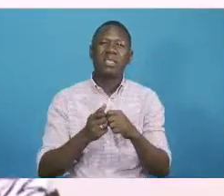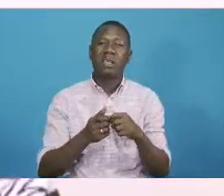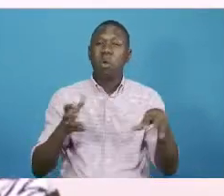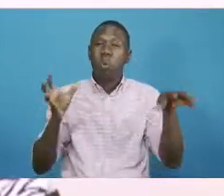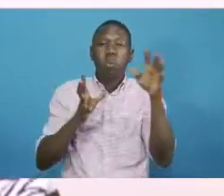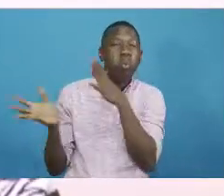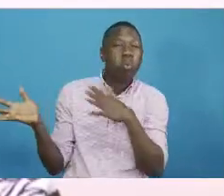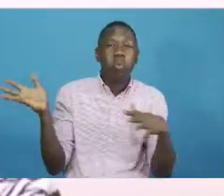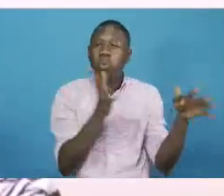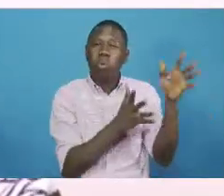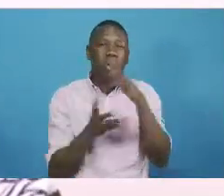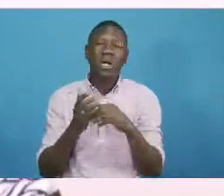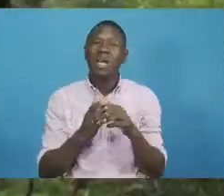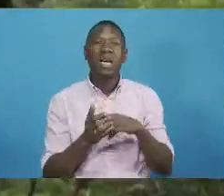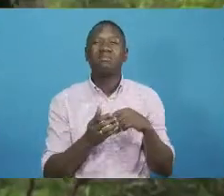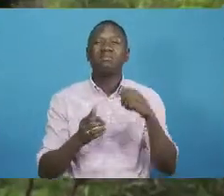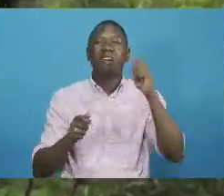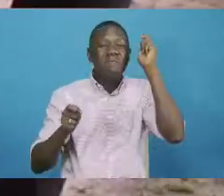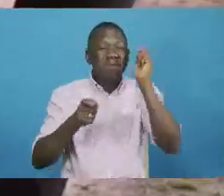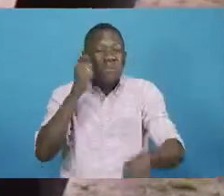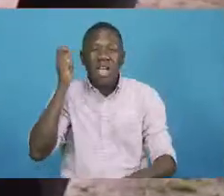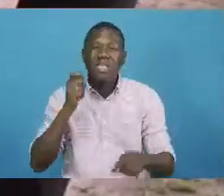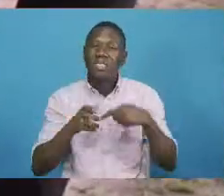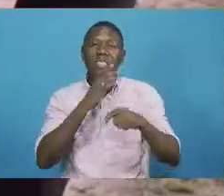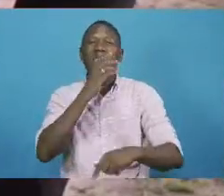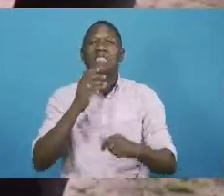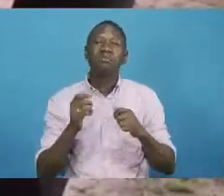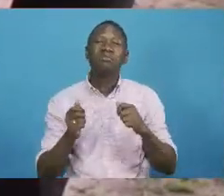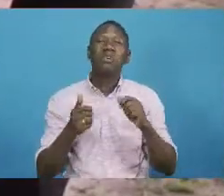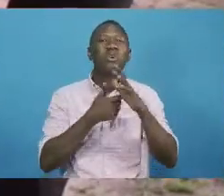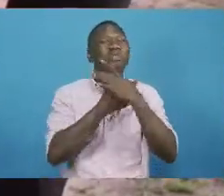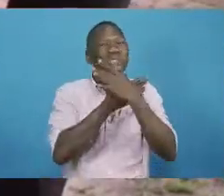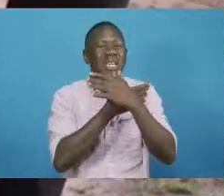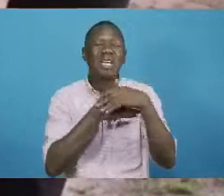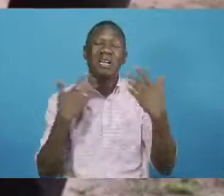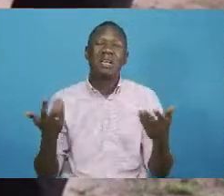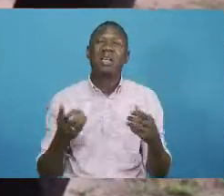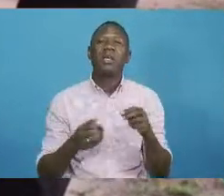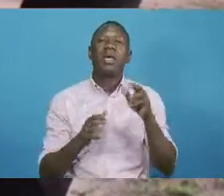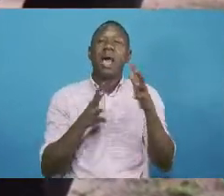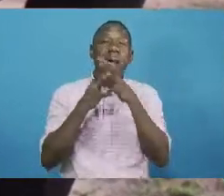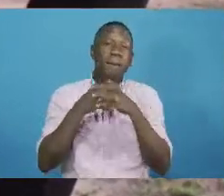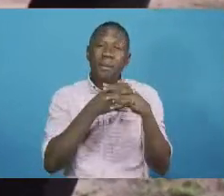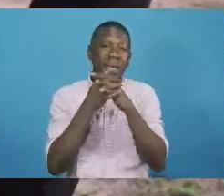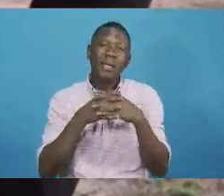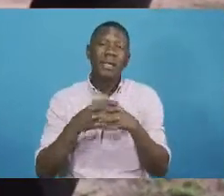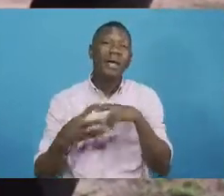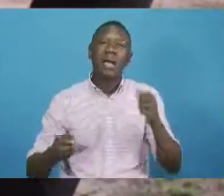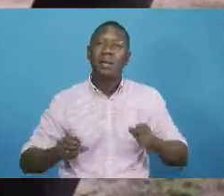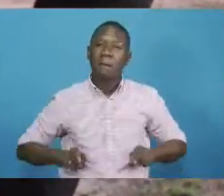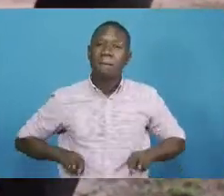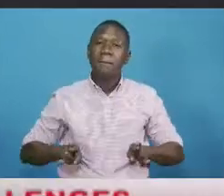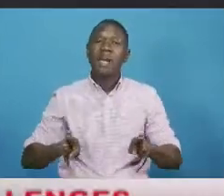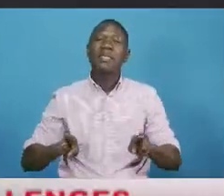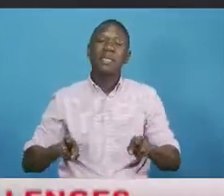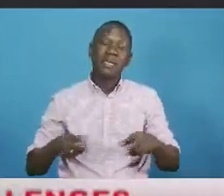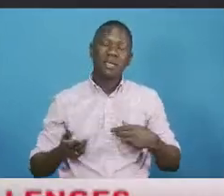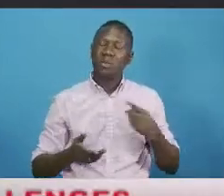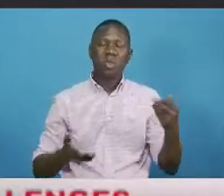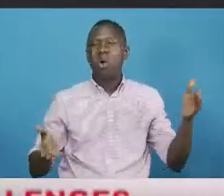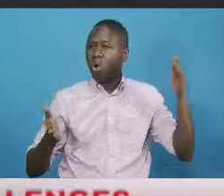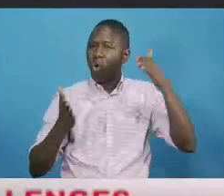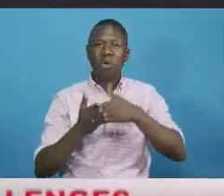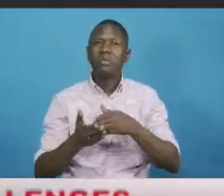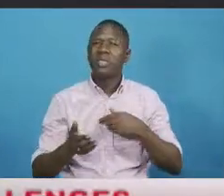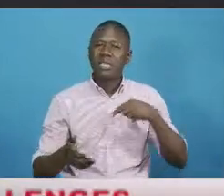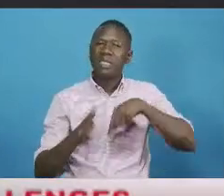enormous wildfires in Australia, the US, Siberia, and Brazil, and we are still in the midst